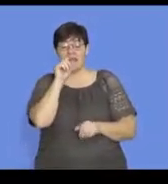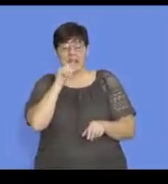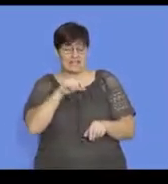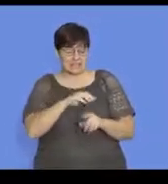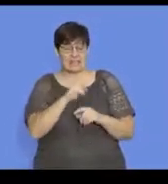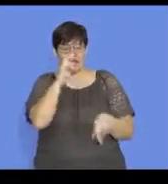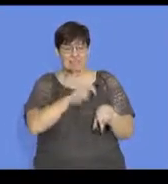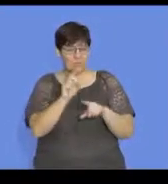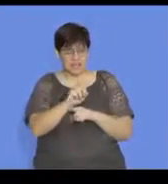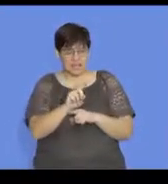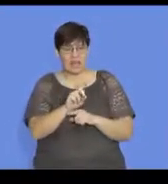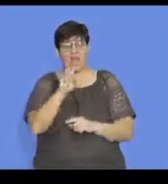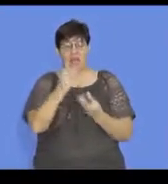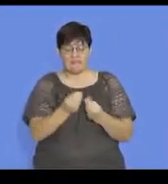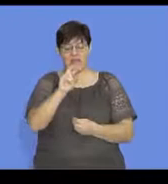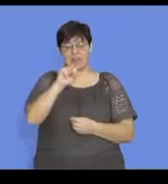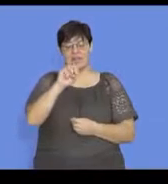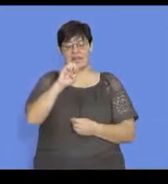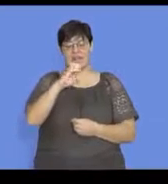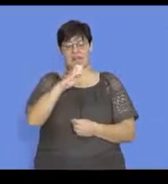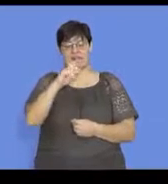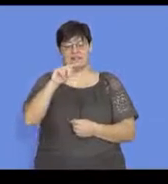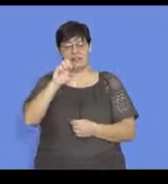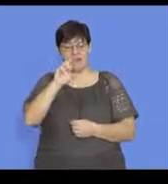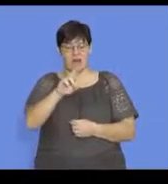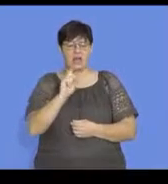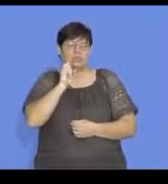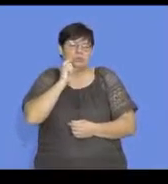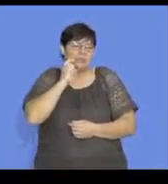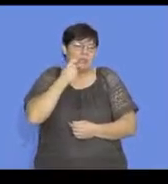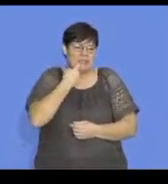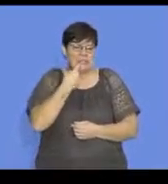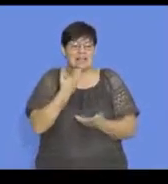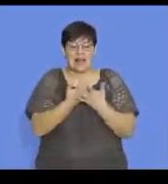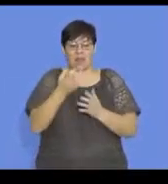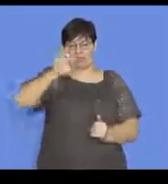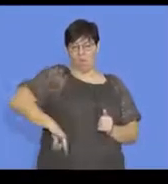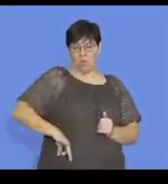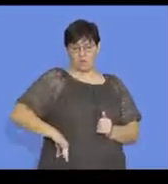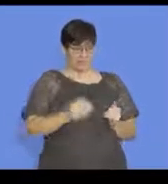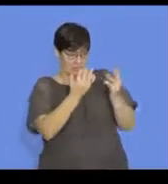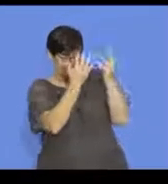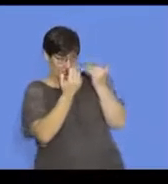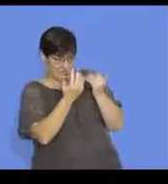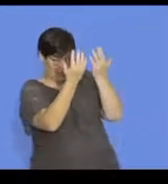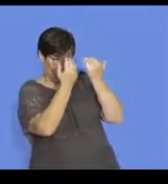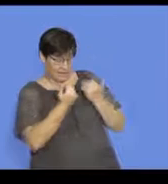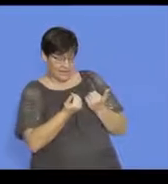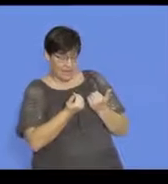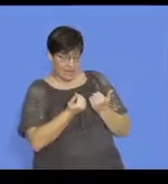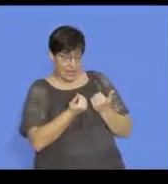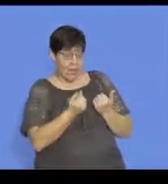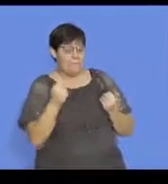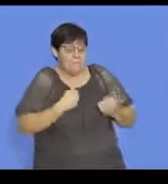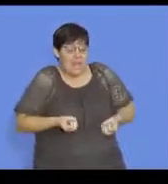flower produces nectar. Nice, sweet, it's a reward, all right? So you come to me, and I